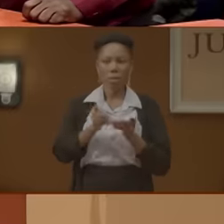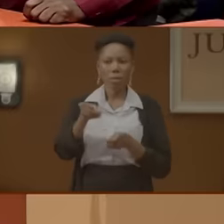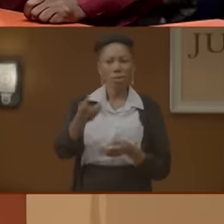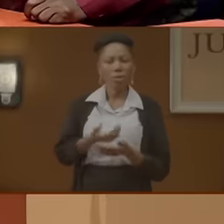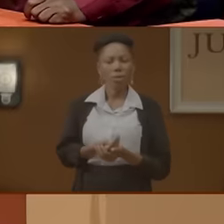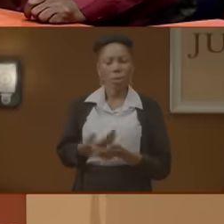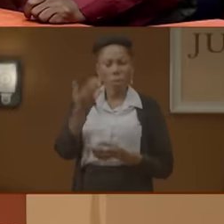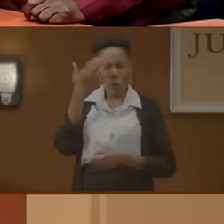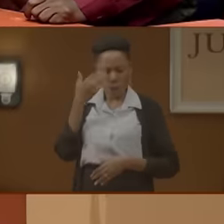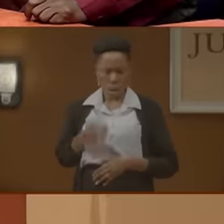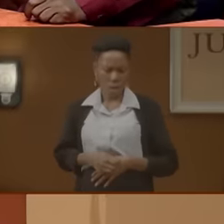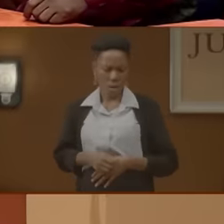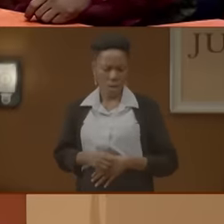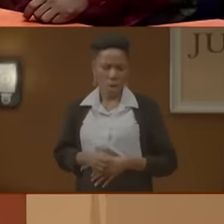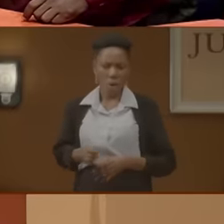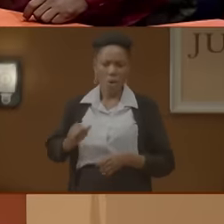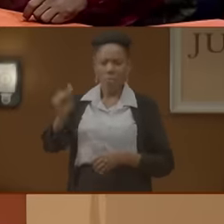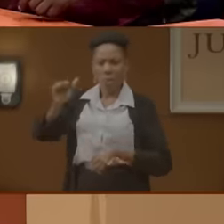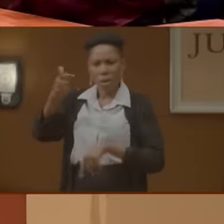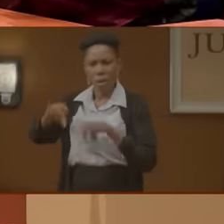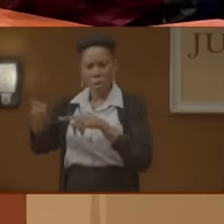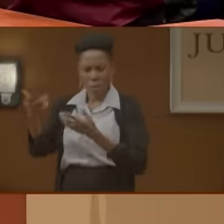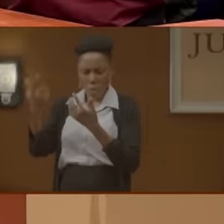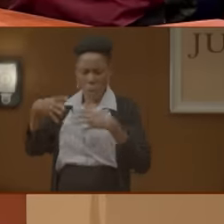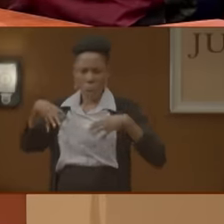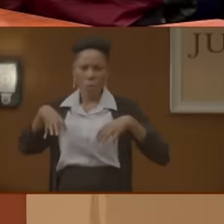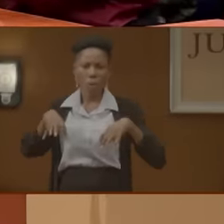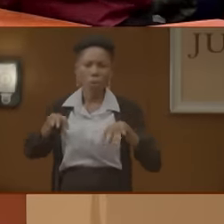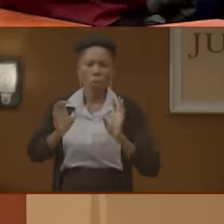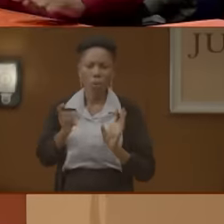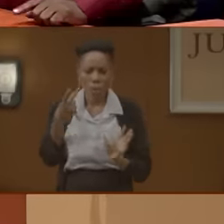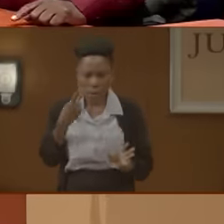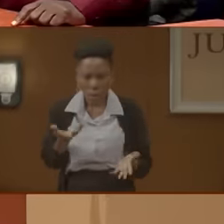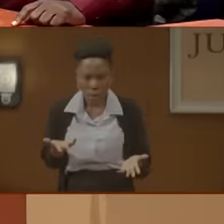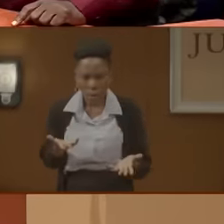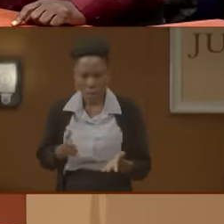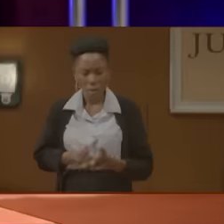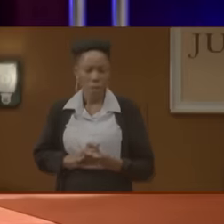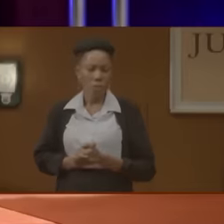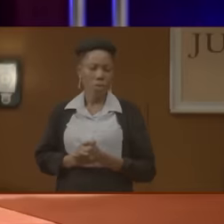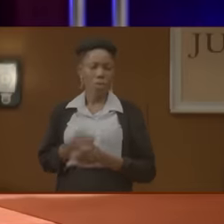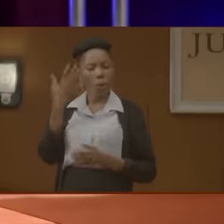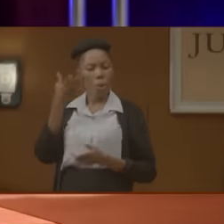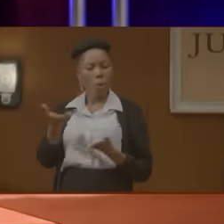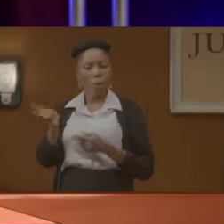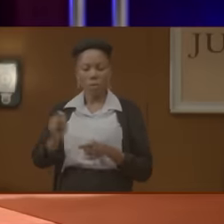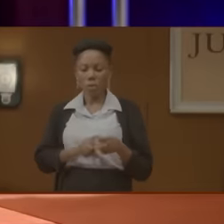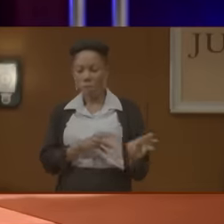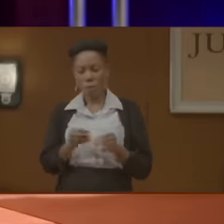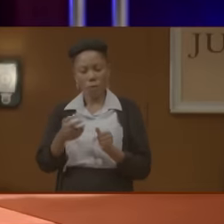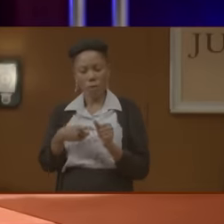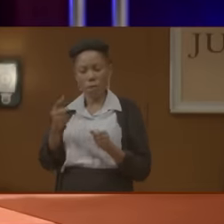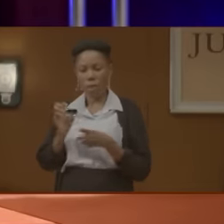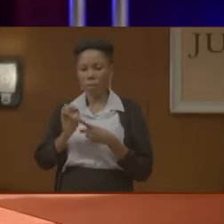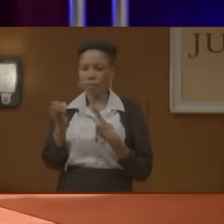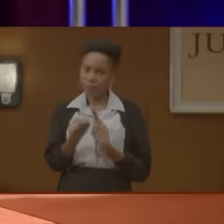those ones, you know, neighbors got pissed off about the whole thing and they all vehemently wanted us to leave the barracks. So, but unfortunately for